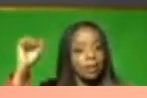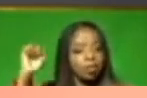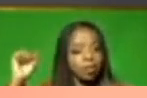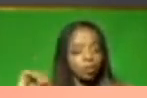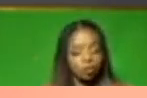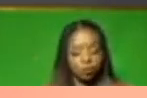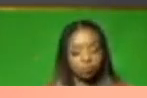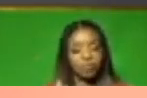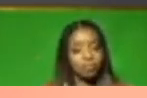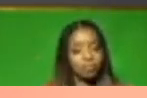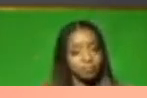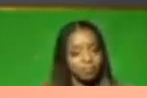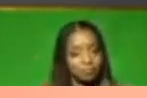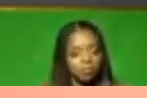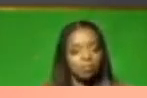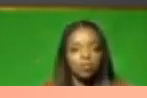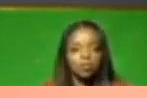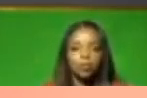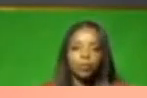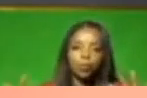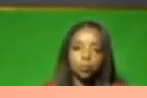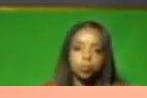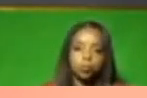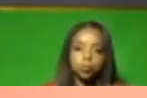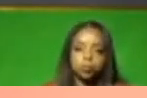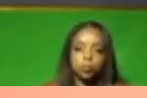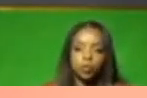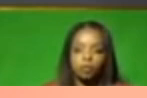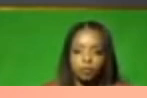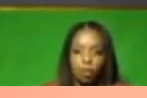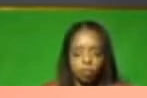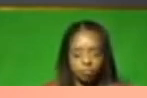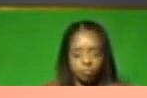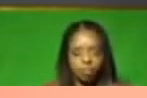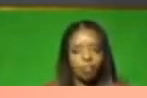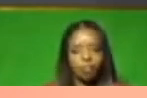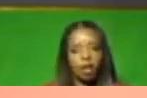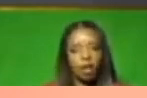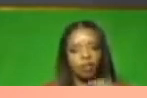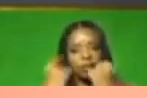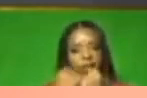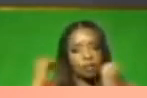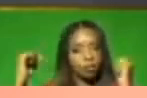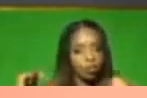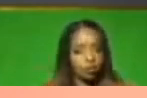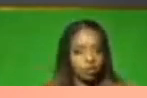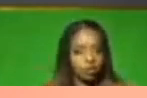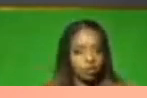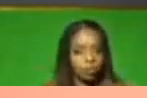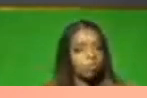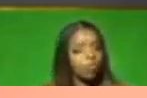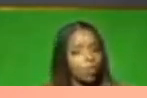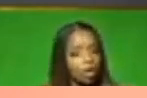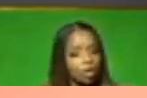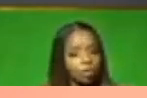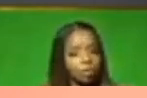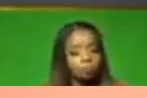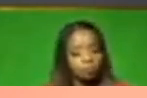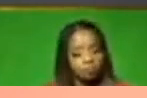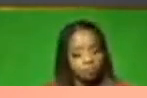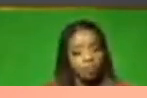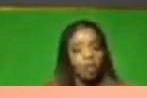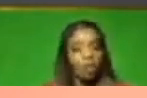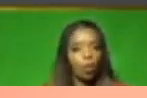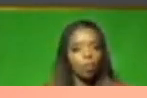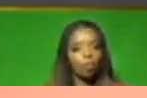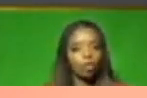a vital tool of participatory democracy. They allow communities to interact with